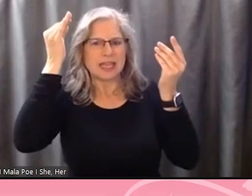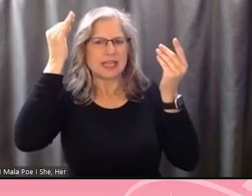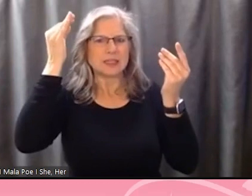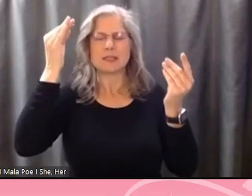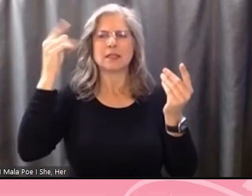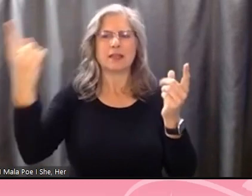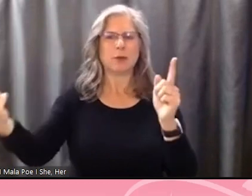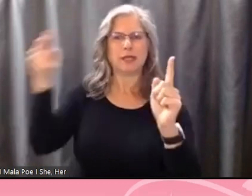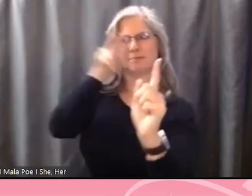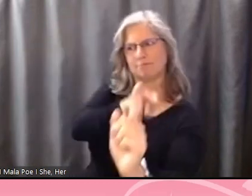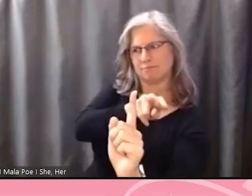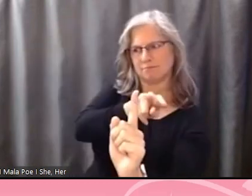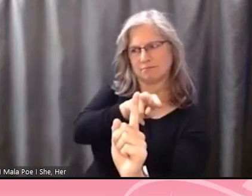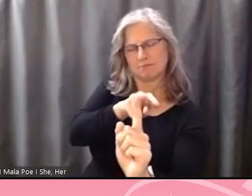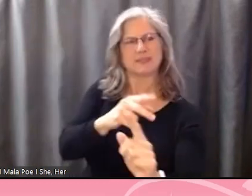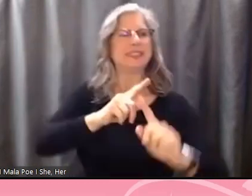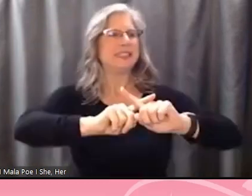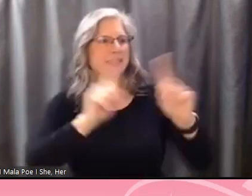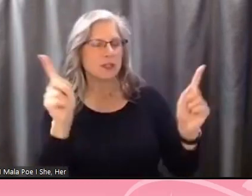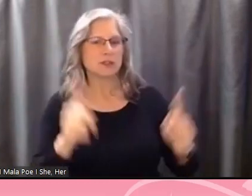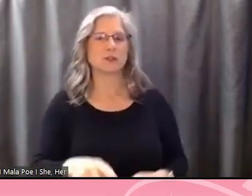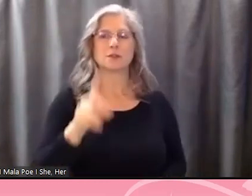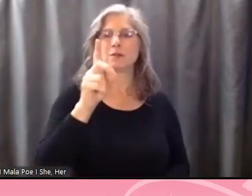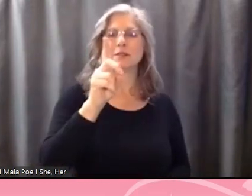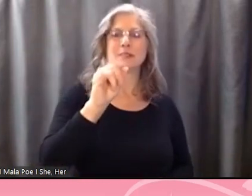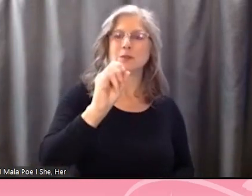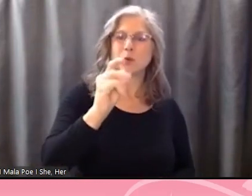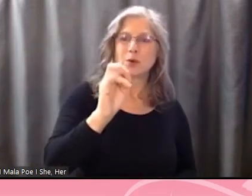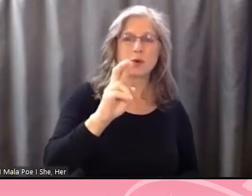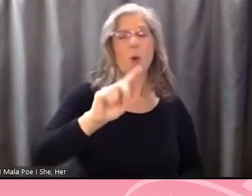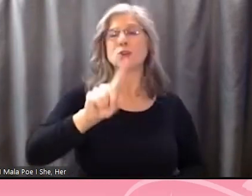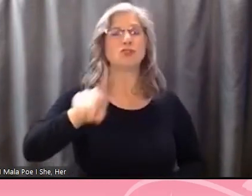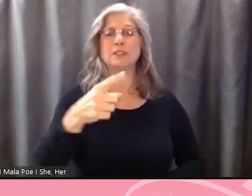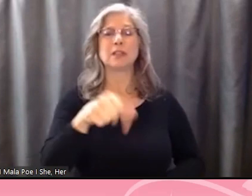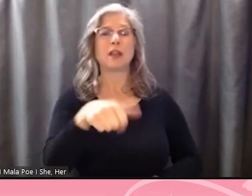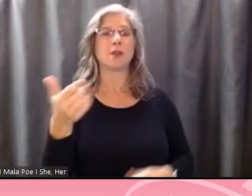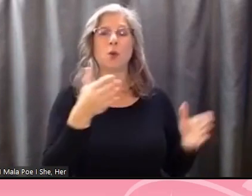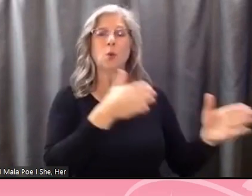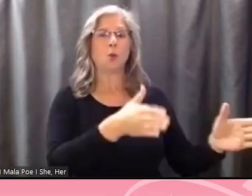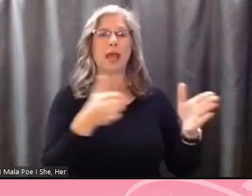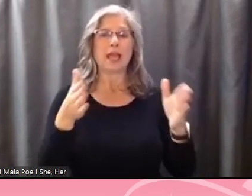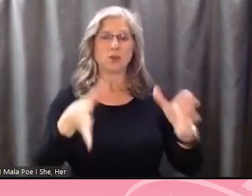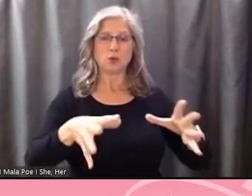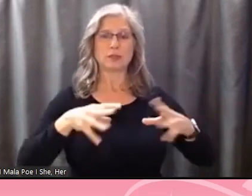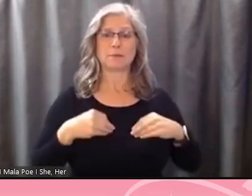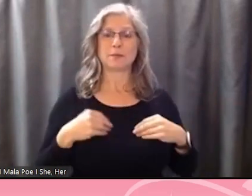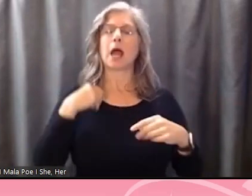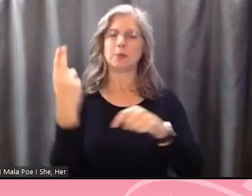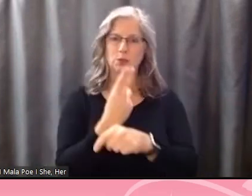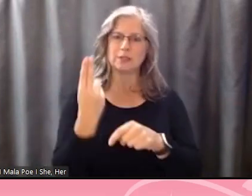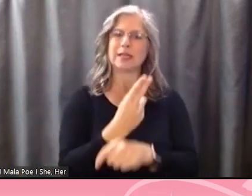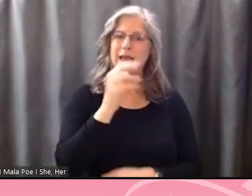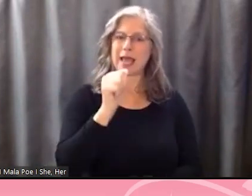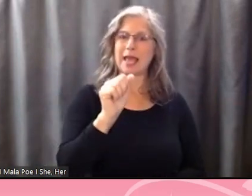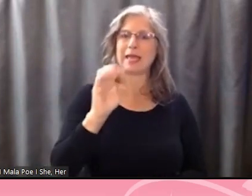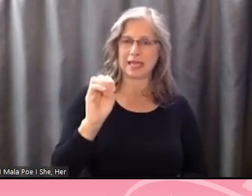and difference, or just another acceptable version. I'm using AAE here as an example, African American English,